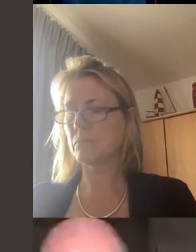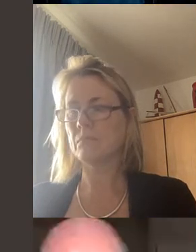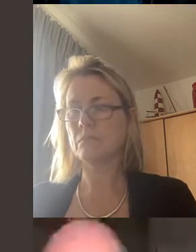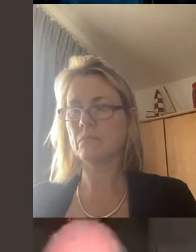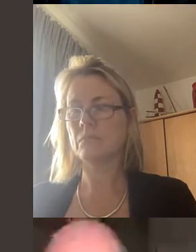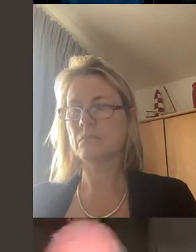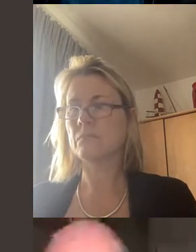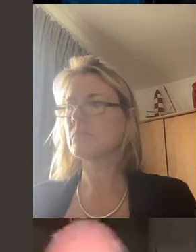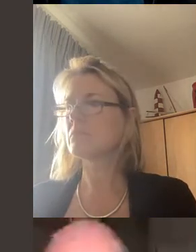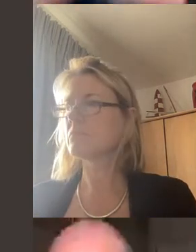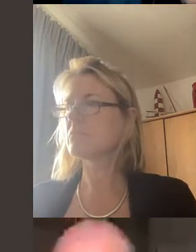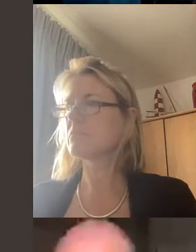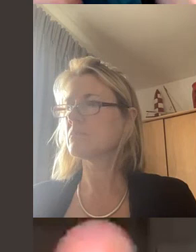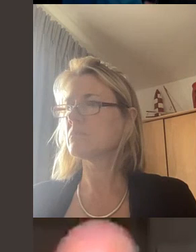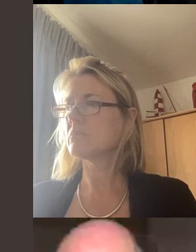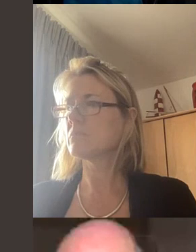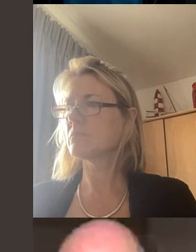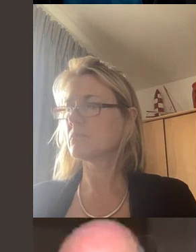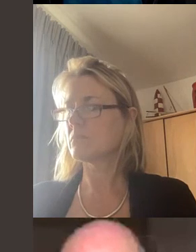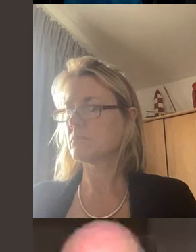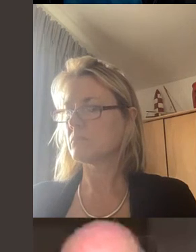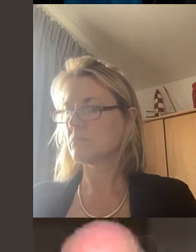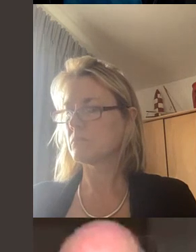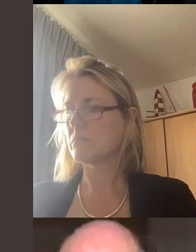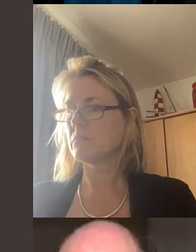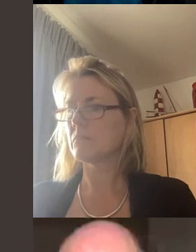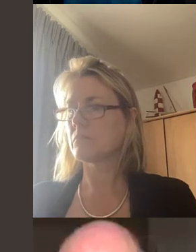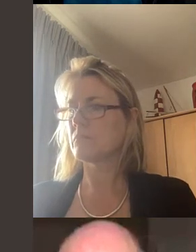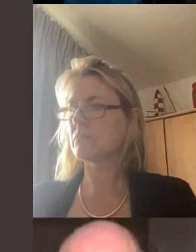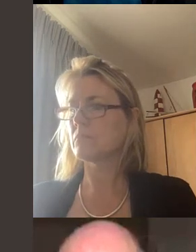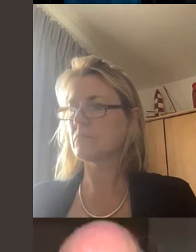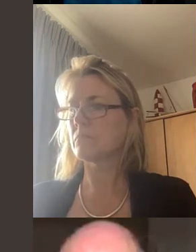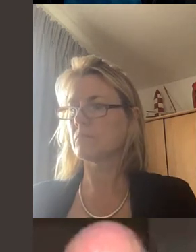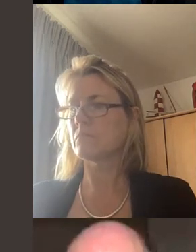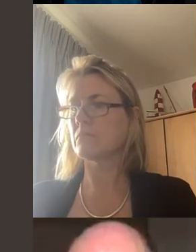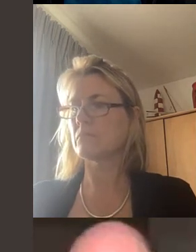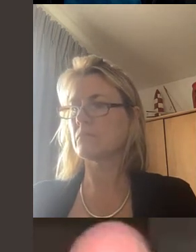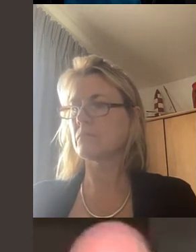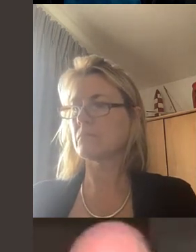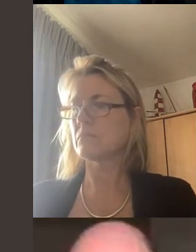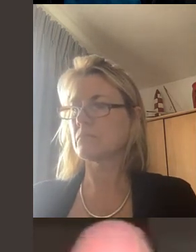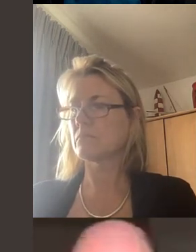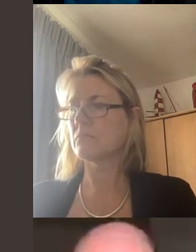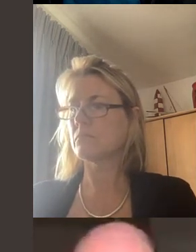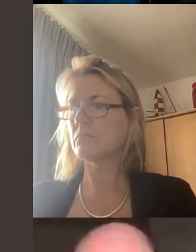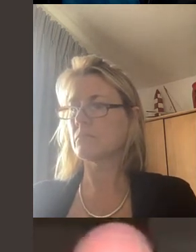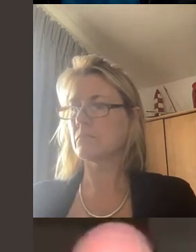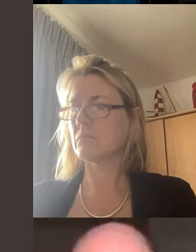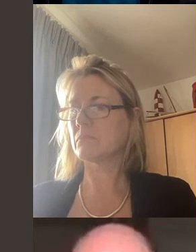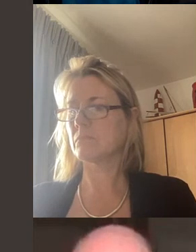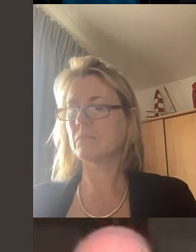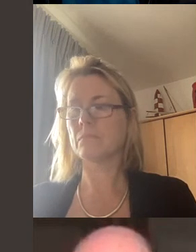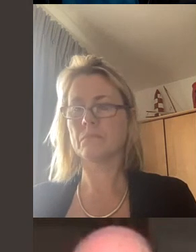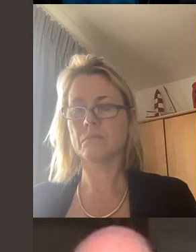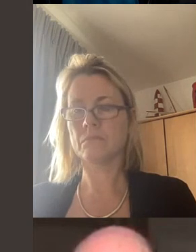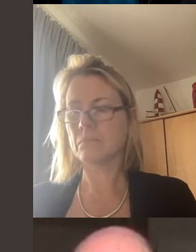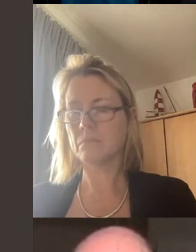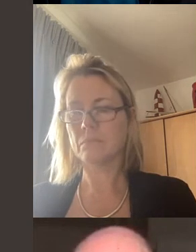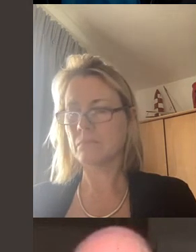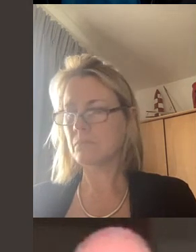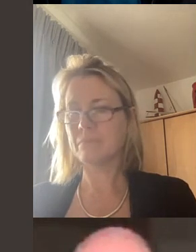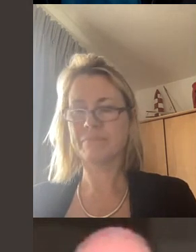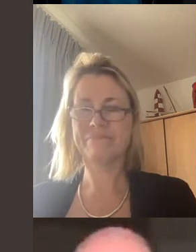Pete. Thank you so much for making it a joy to work with you all, and I hope to work with you very, very soon